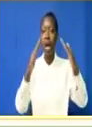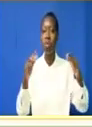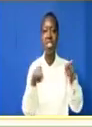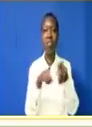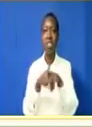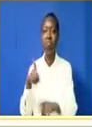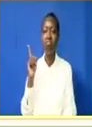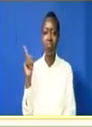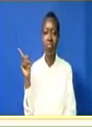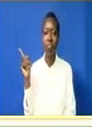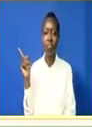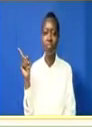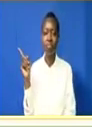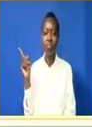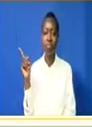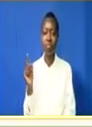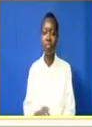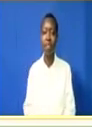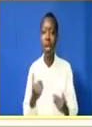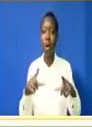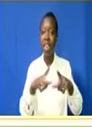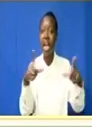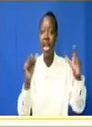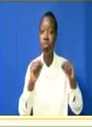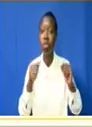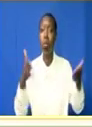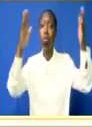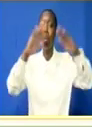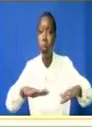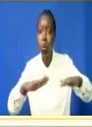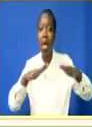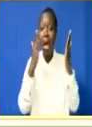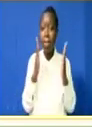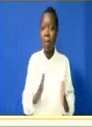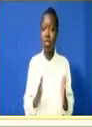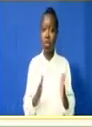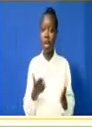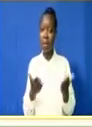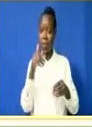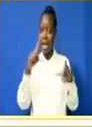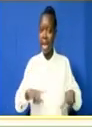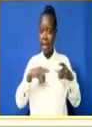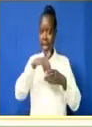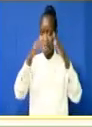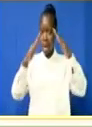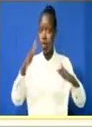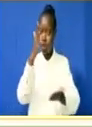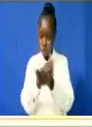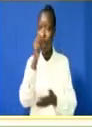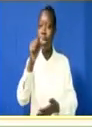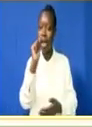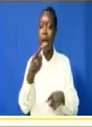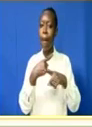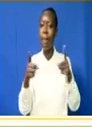Yeah. The almost person now, falling in. The land is going to slide. Mm-hmm. This person, yes, they are living here, but their land is sliding